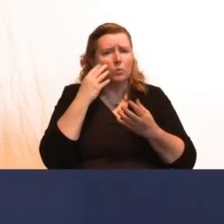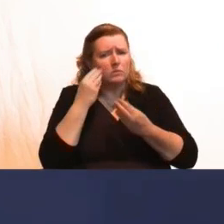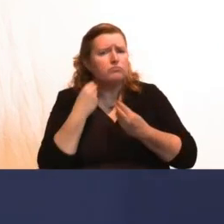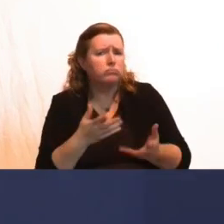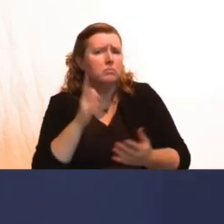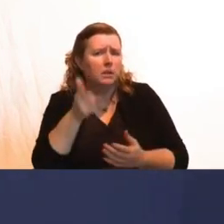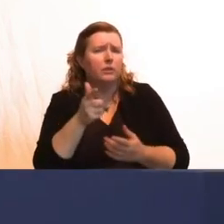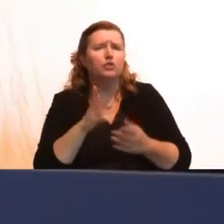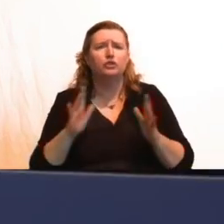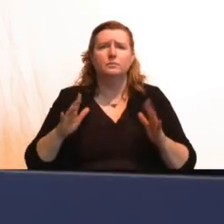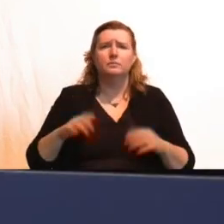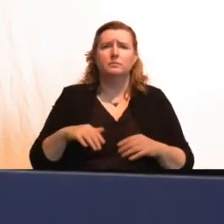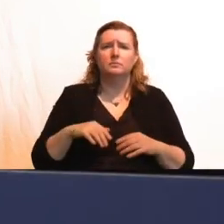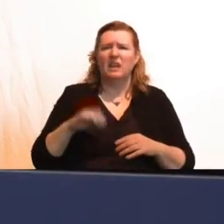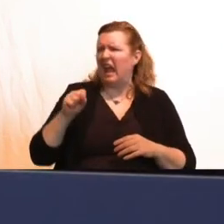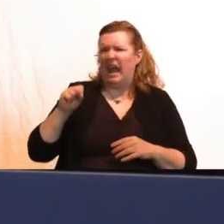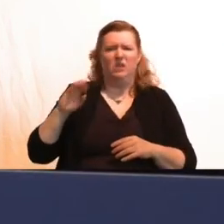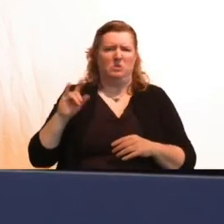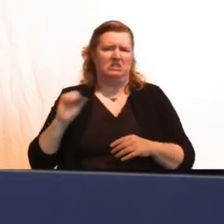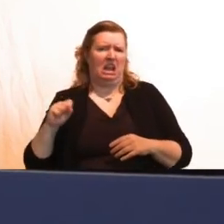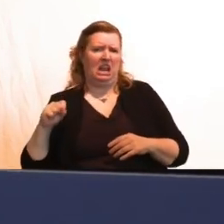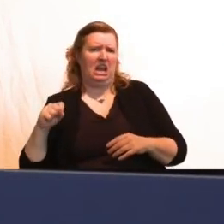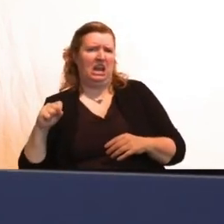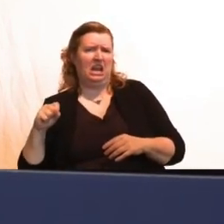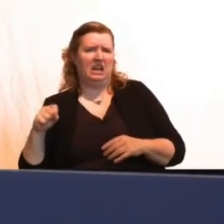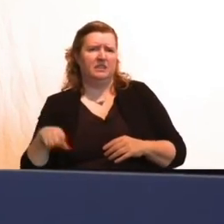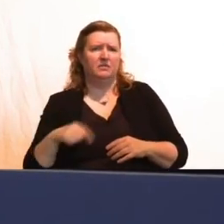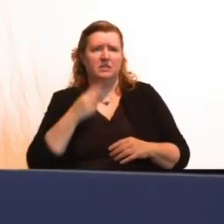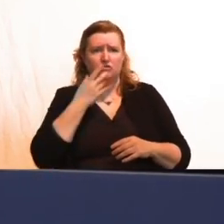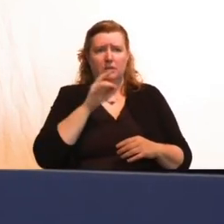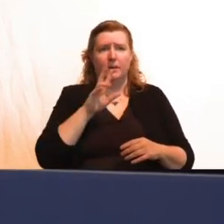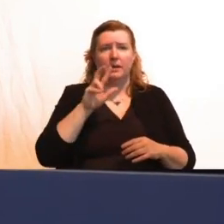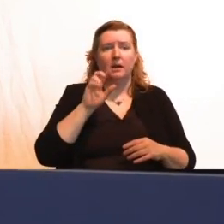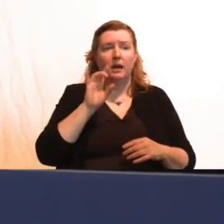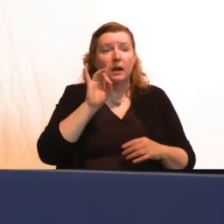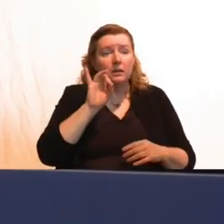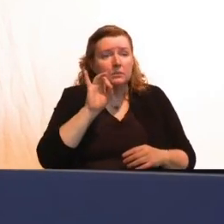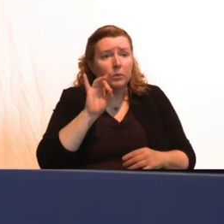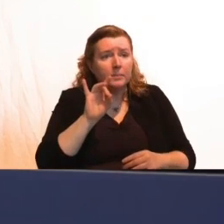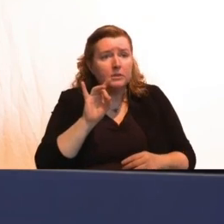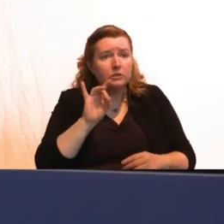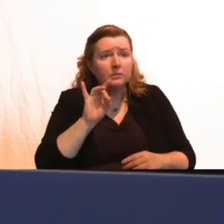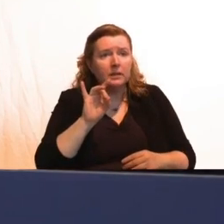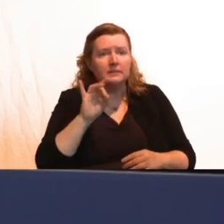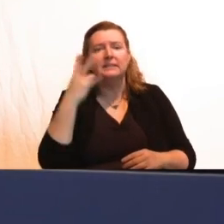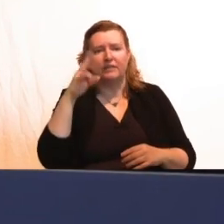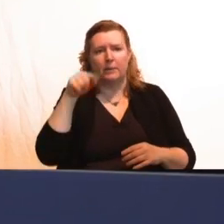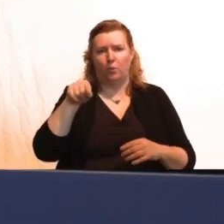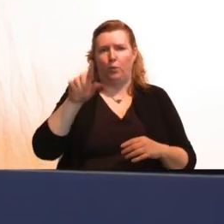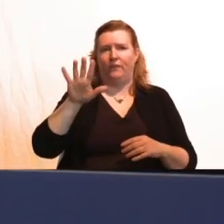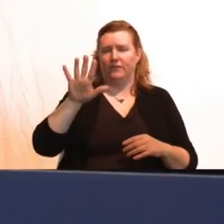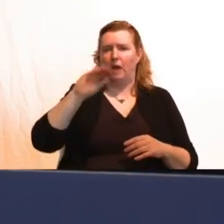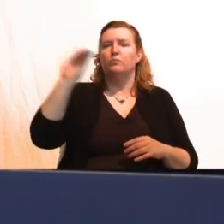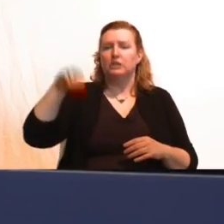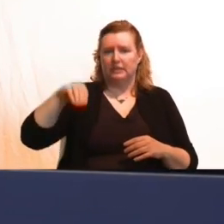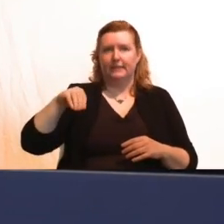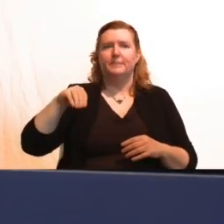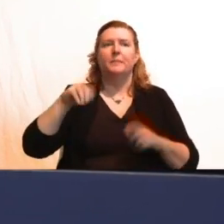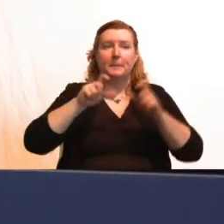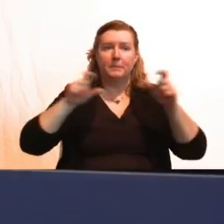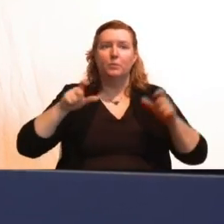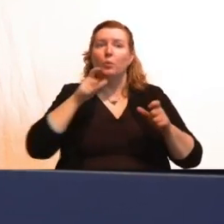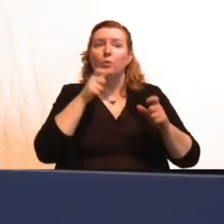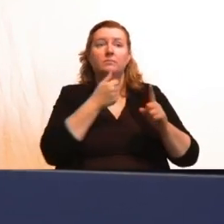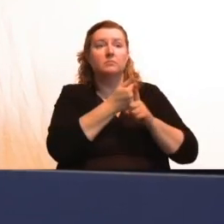17.5% of the individuals that have received vaccinations are of Hispanic, identify as Hispanic origin, and we're about